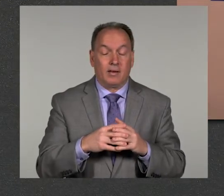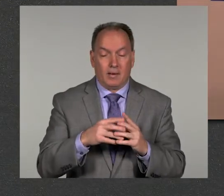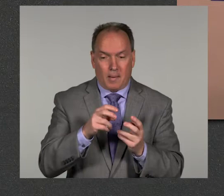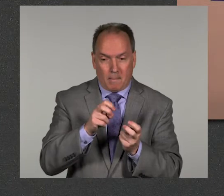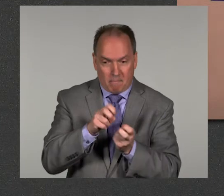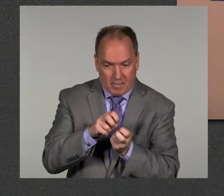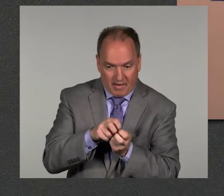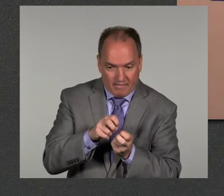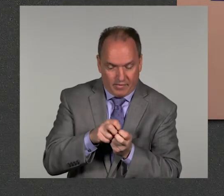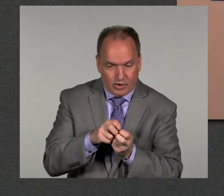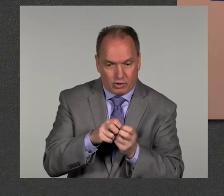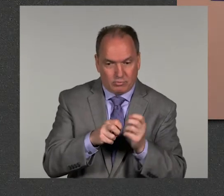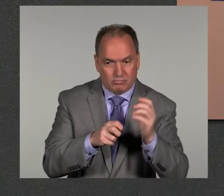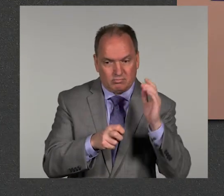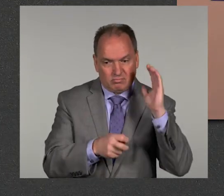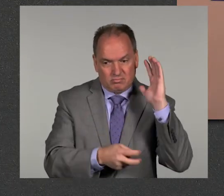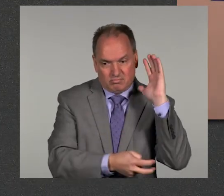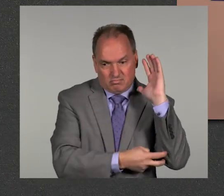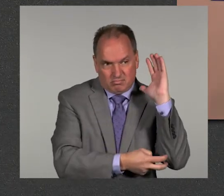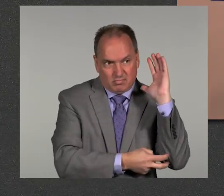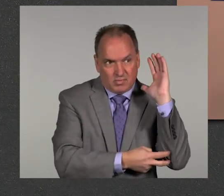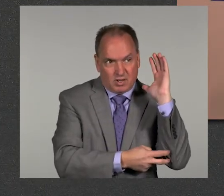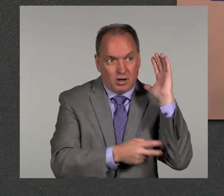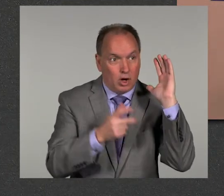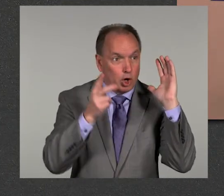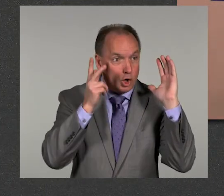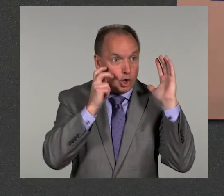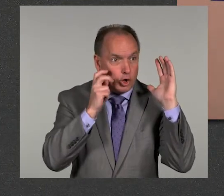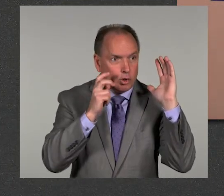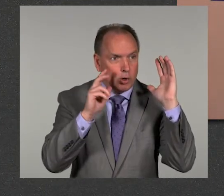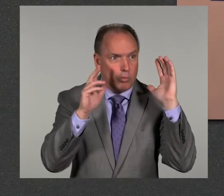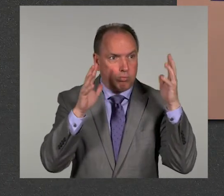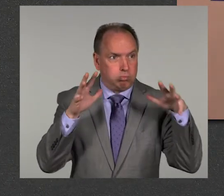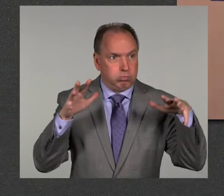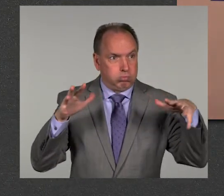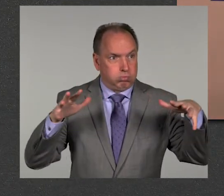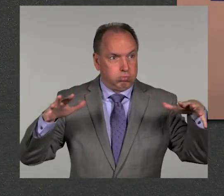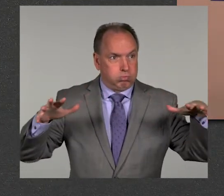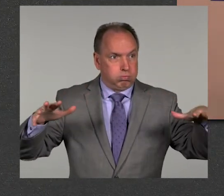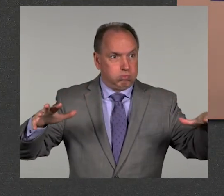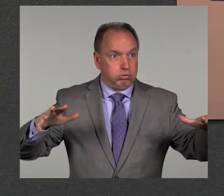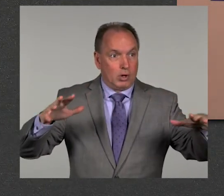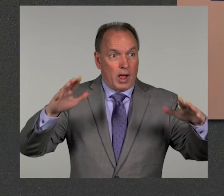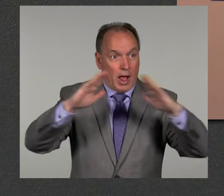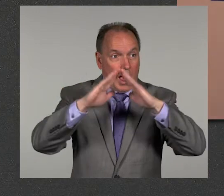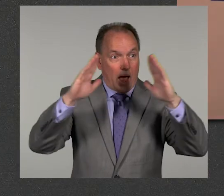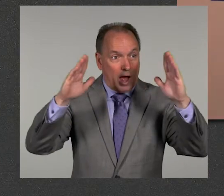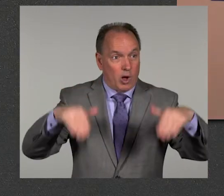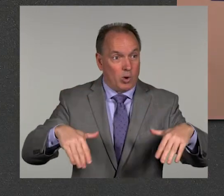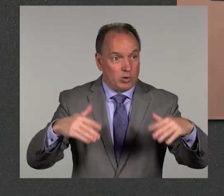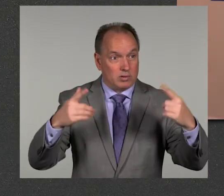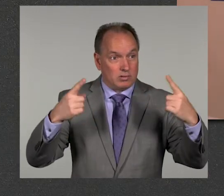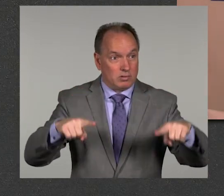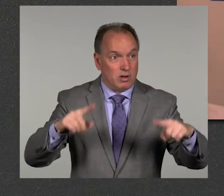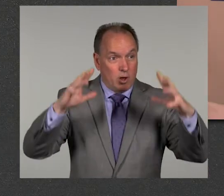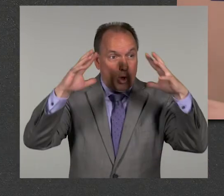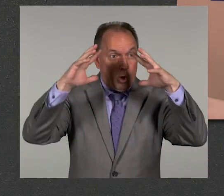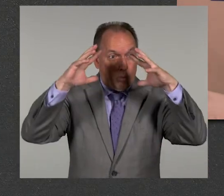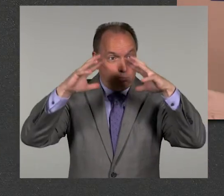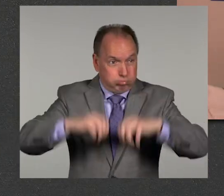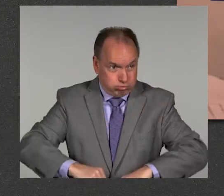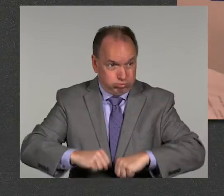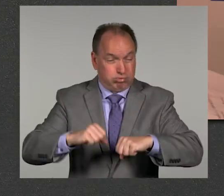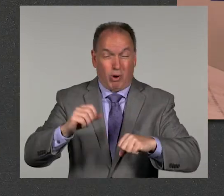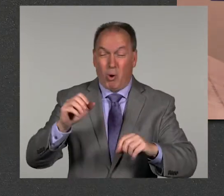And Beaver heard a terrible rumble as his house collapsed. Oh no, my house, yelled